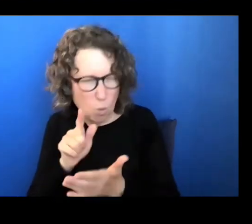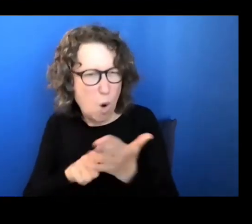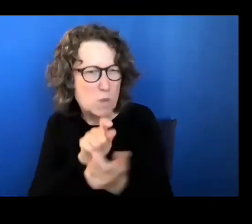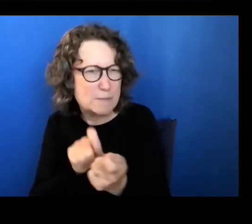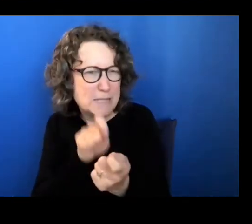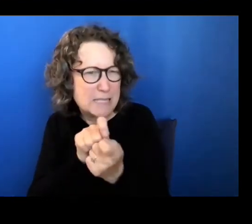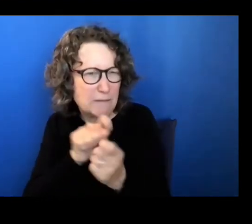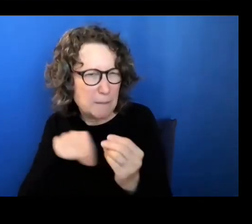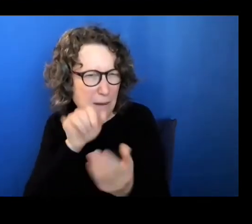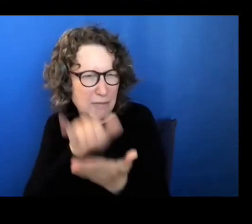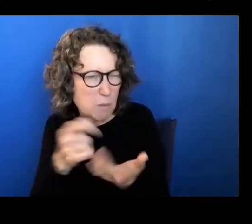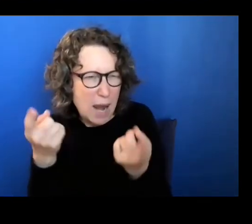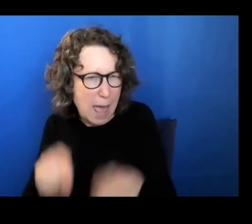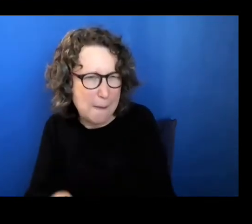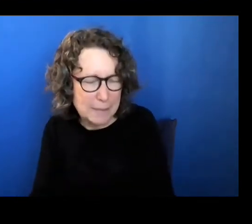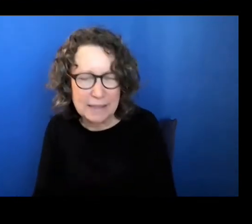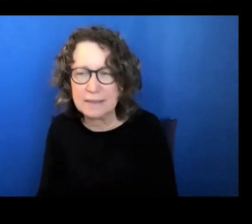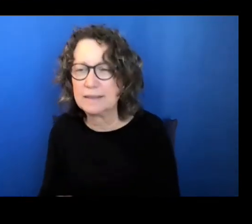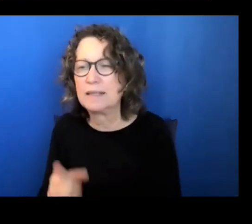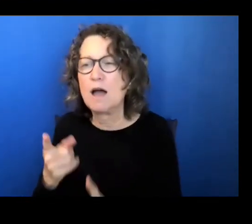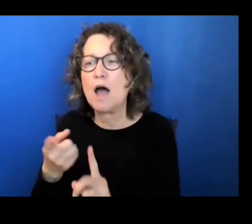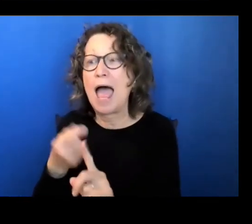situation about this?